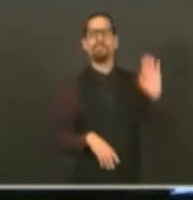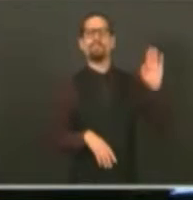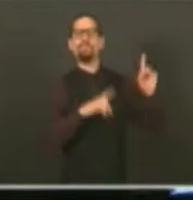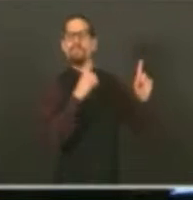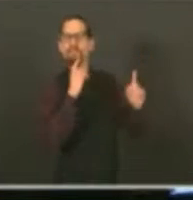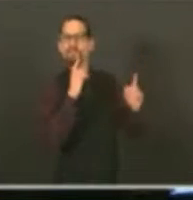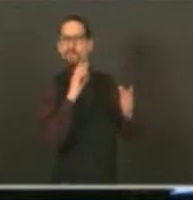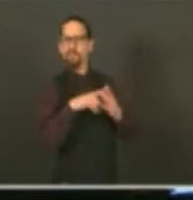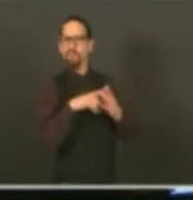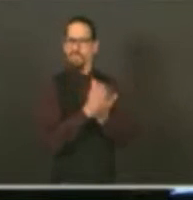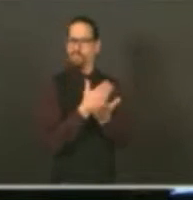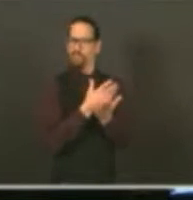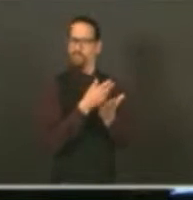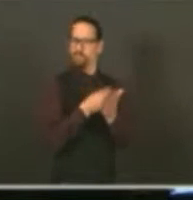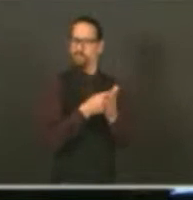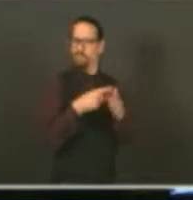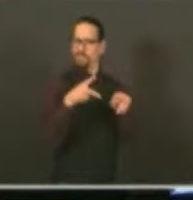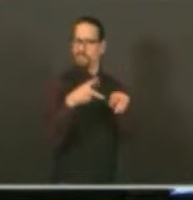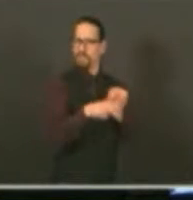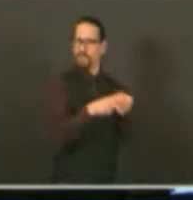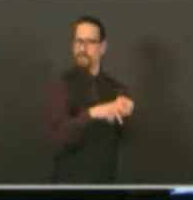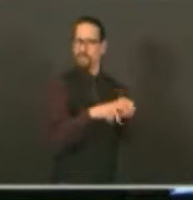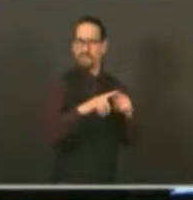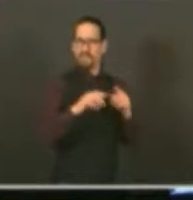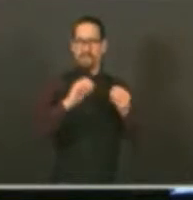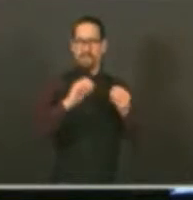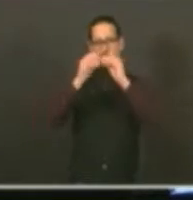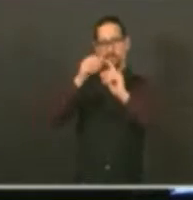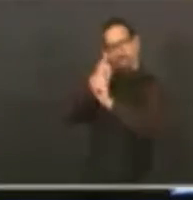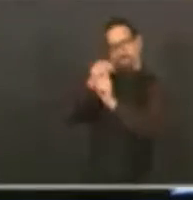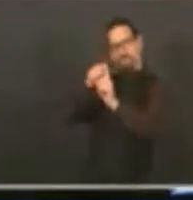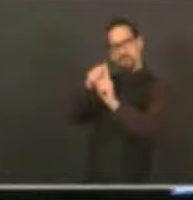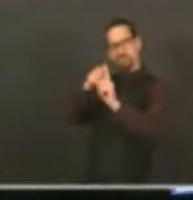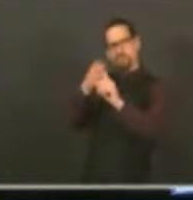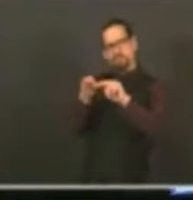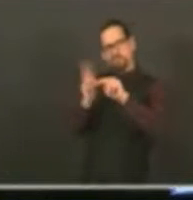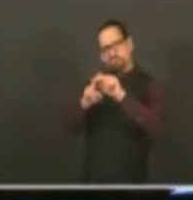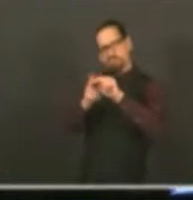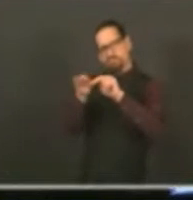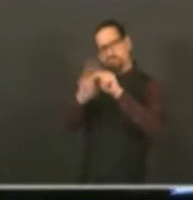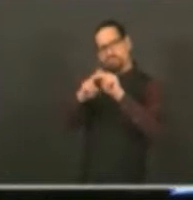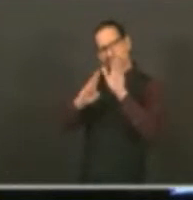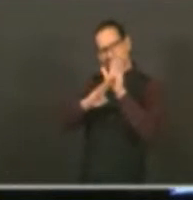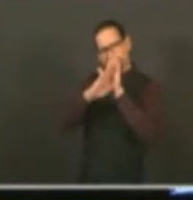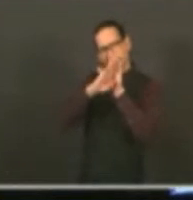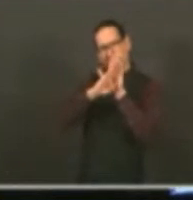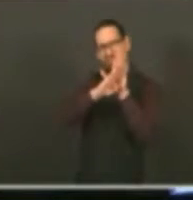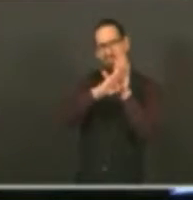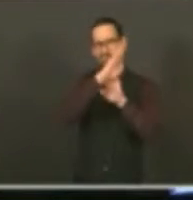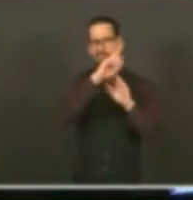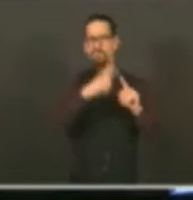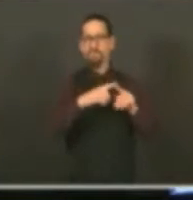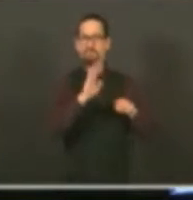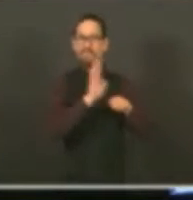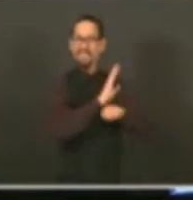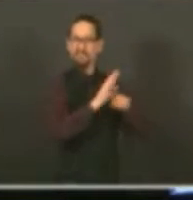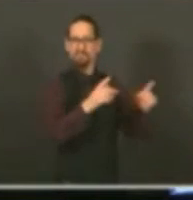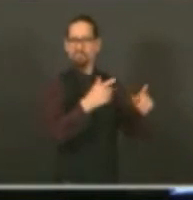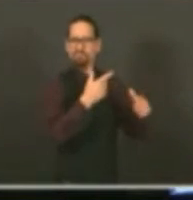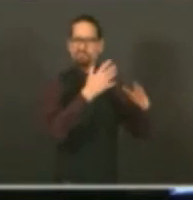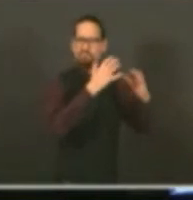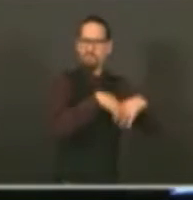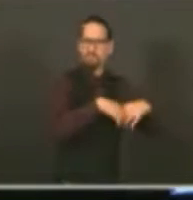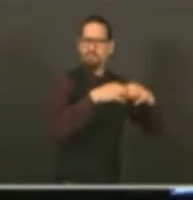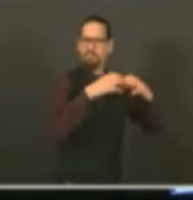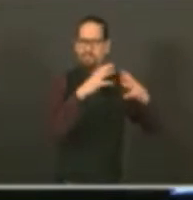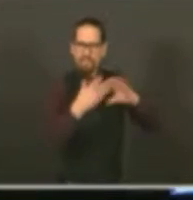is rising exponentially. And again, the central question is, in a collapsing business environment, who's going to be